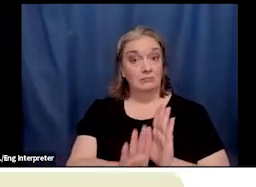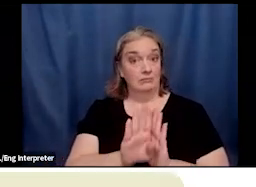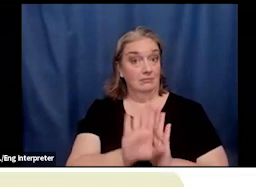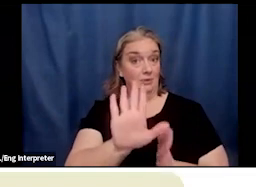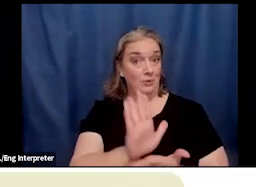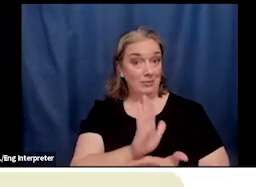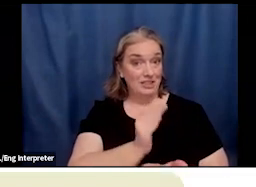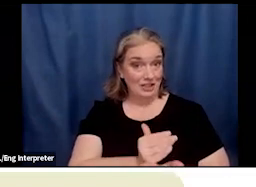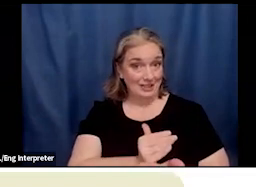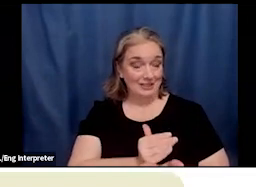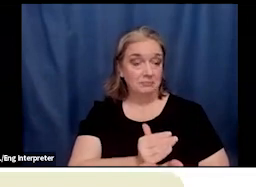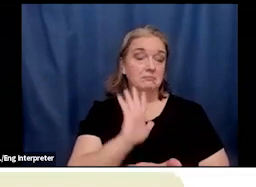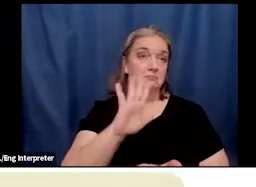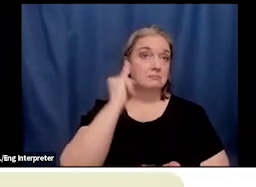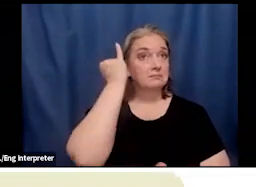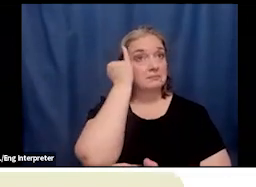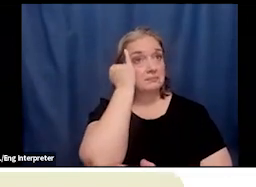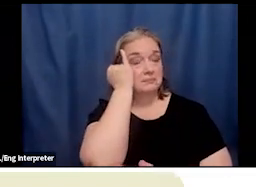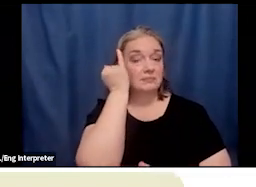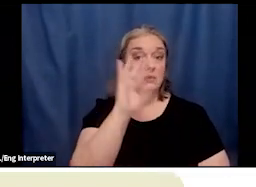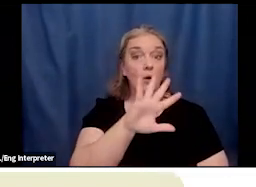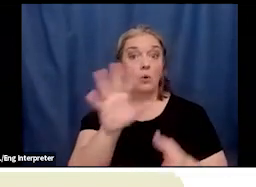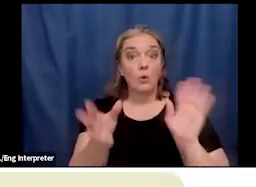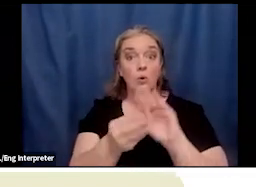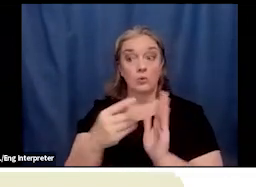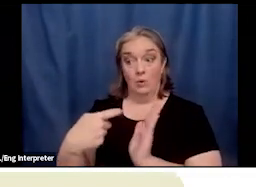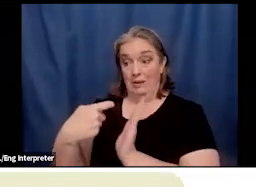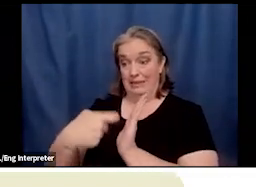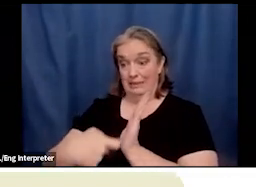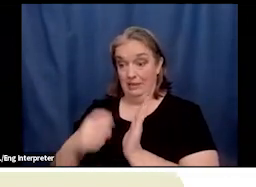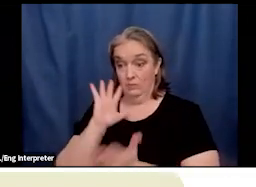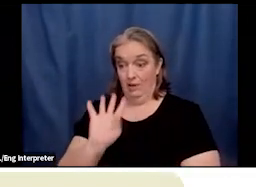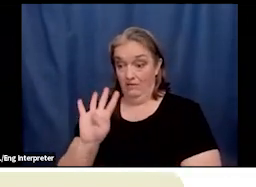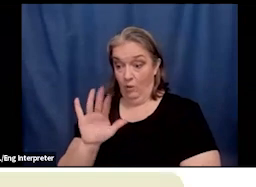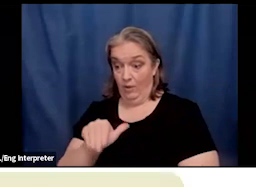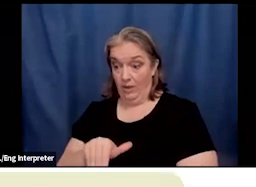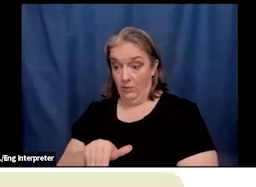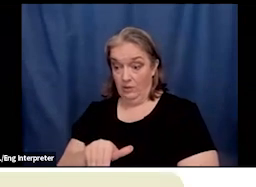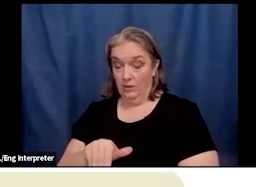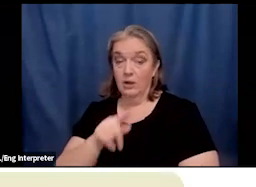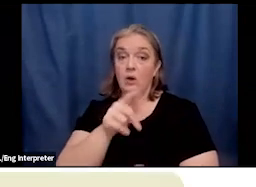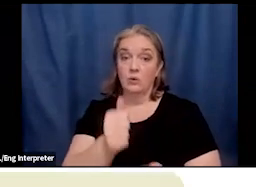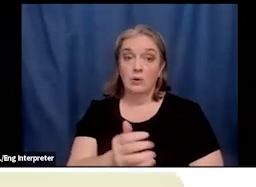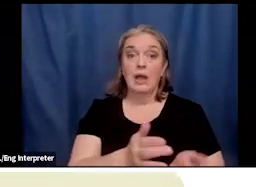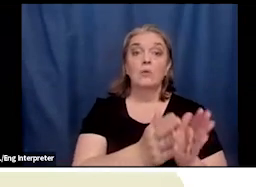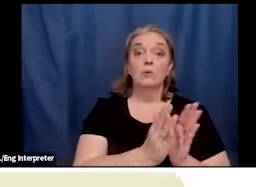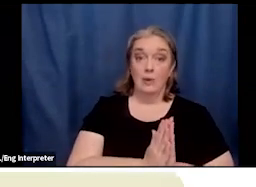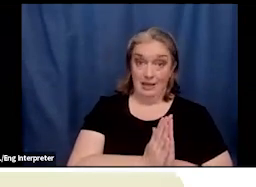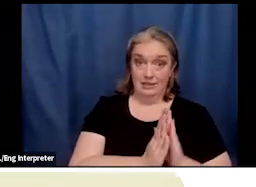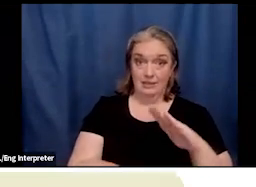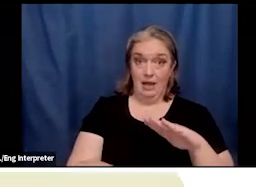about if, let's say, your total project expenses are $4,000, you may request up